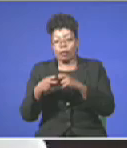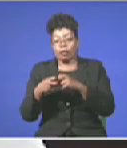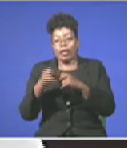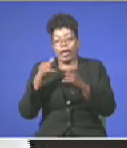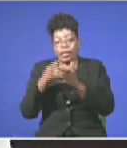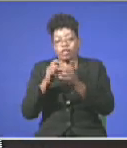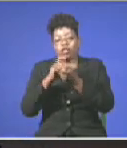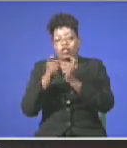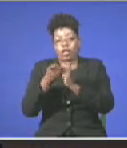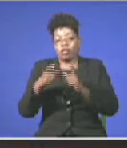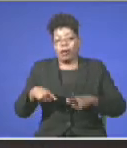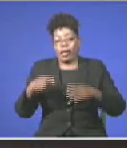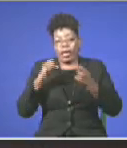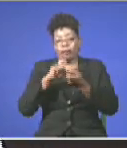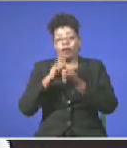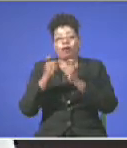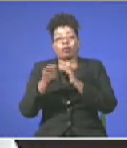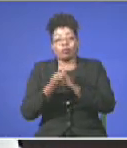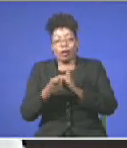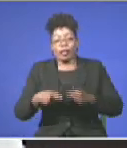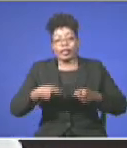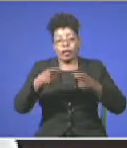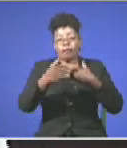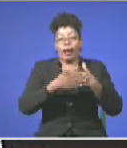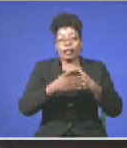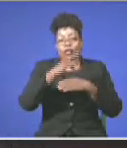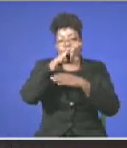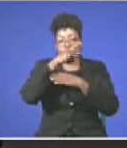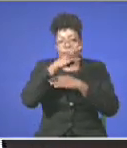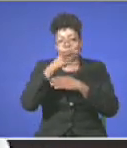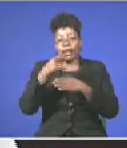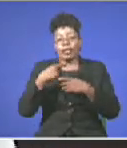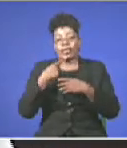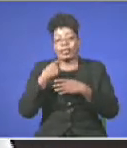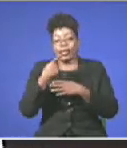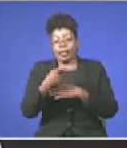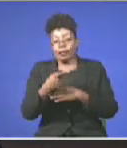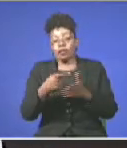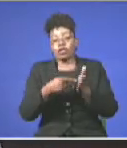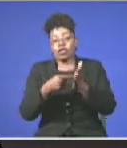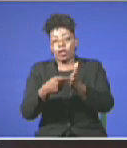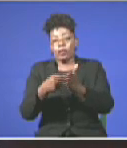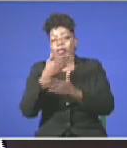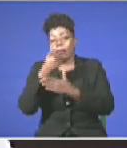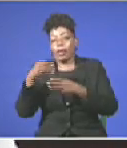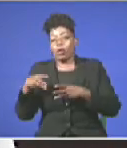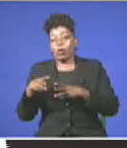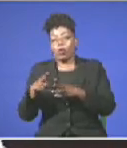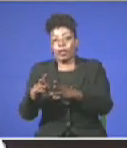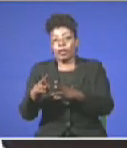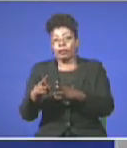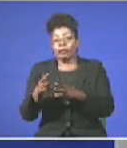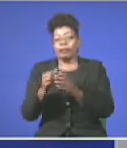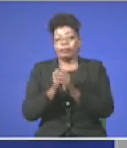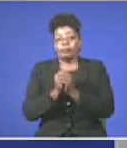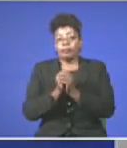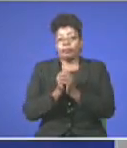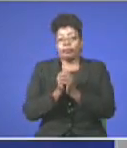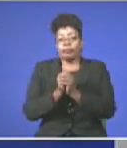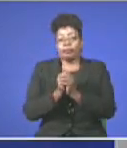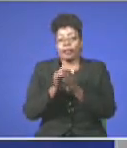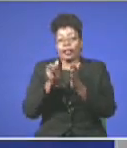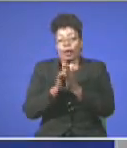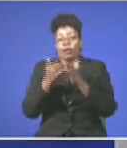So I want to be able to give back to these young kids and let them see there's a better way, not other than where we live in a city community.